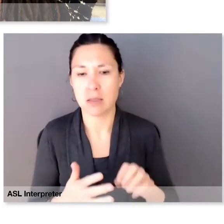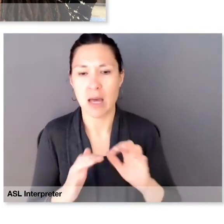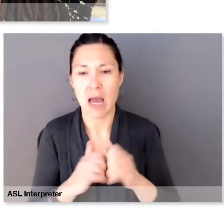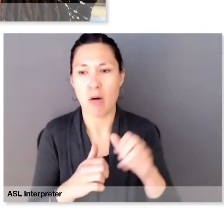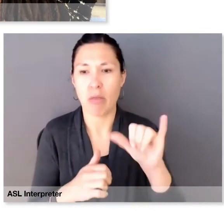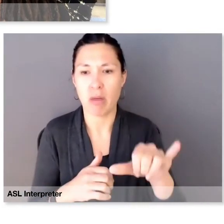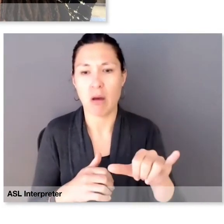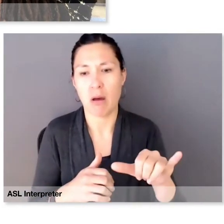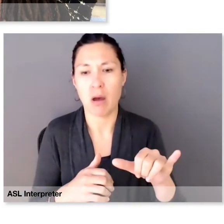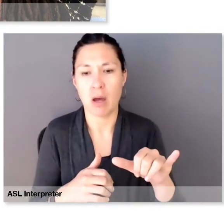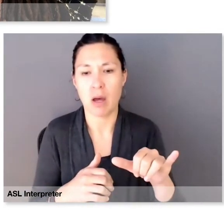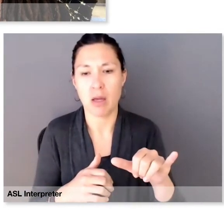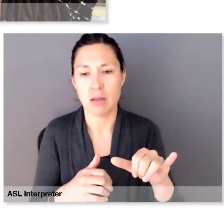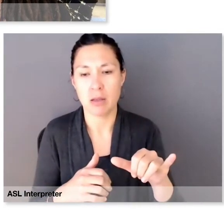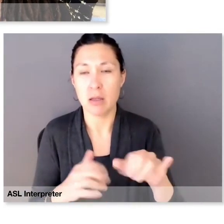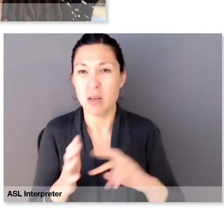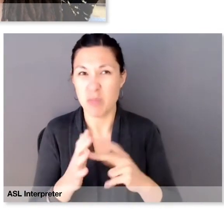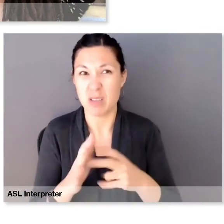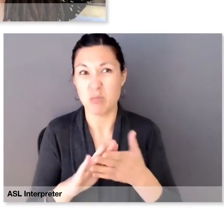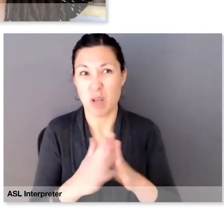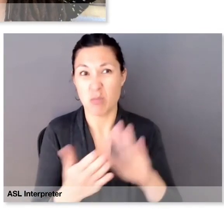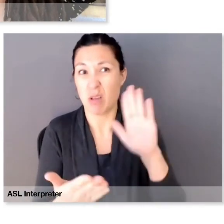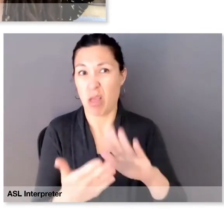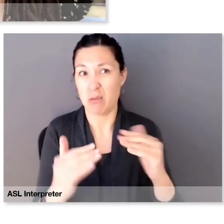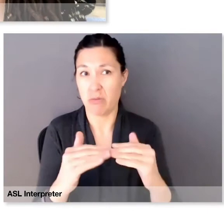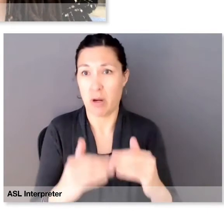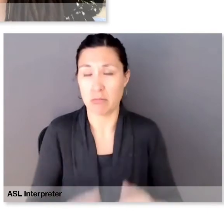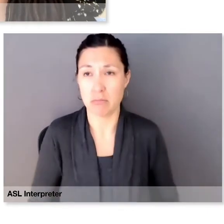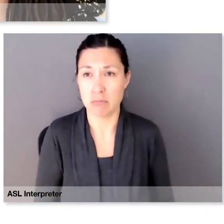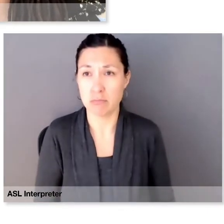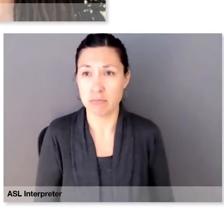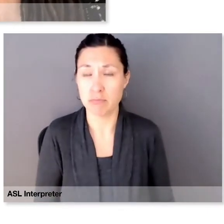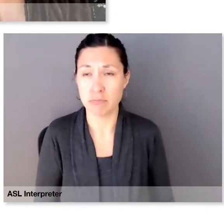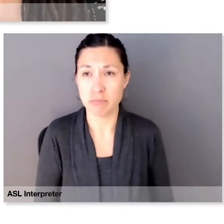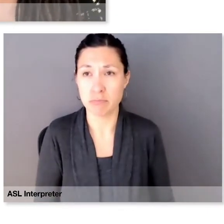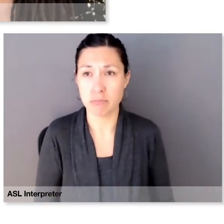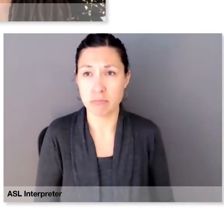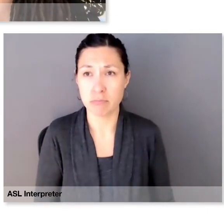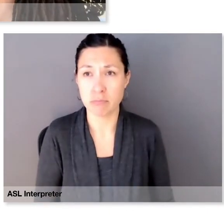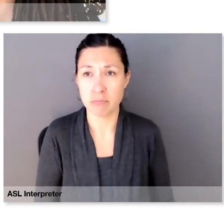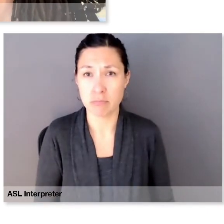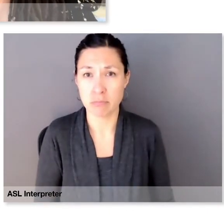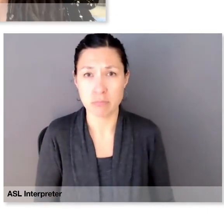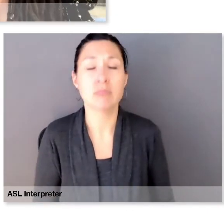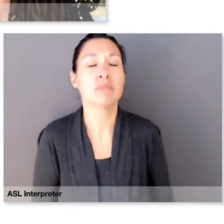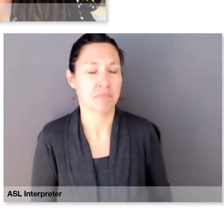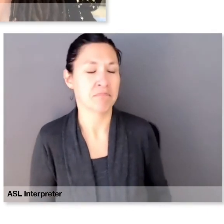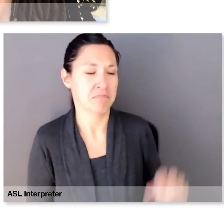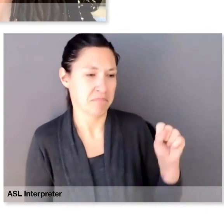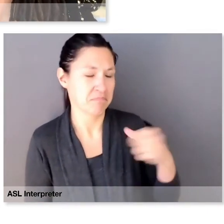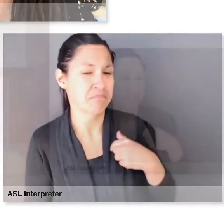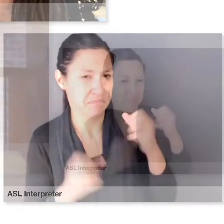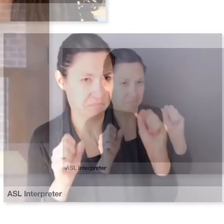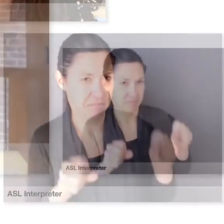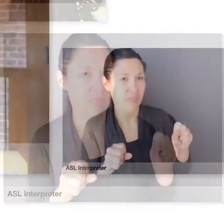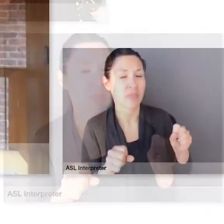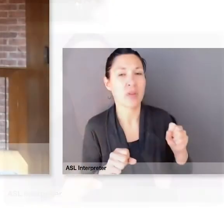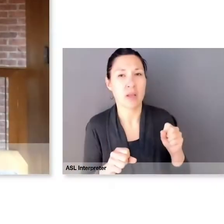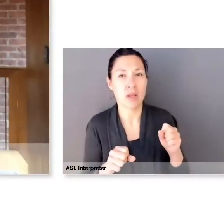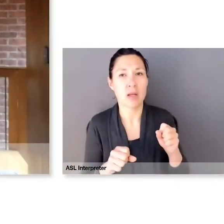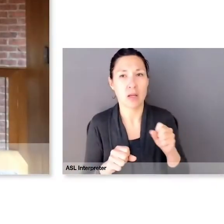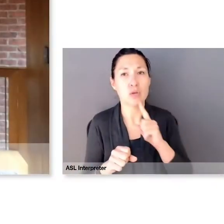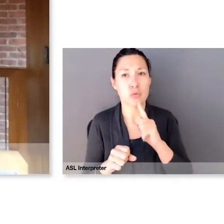up detracting from fairness. Yeah. I certainly can. So it is true, and you